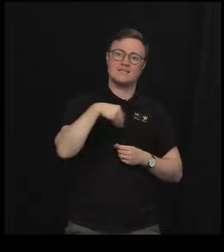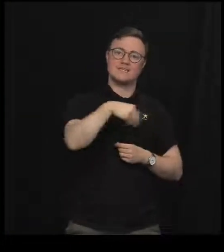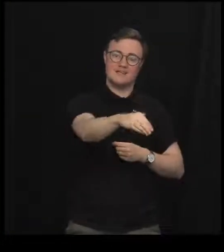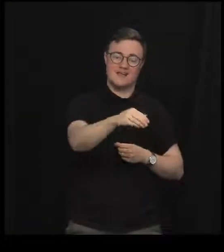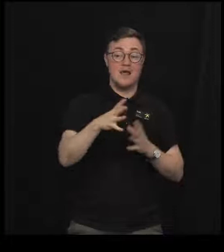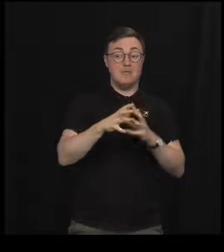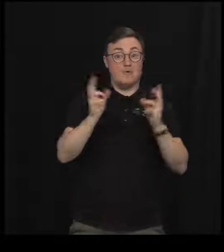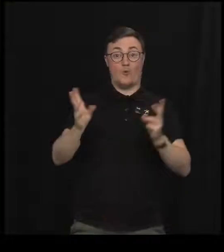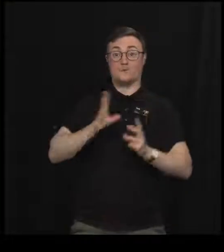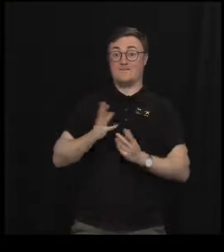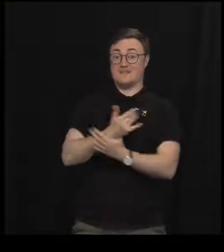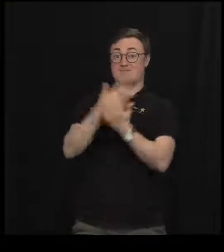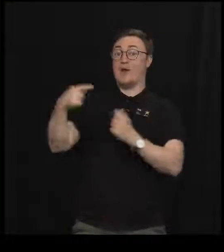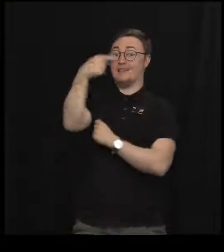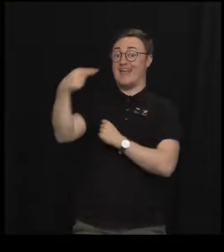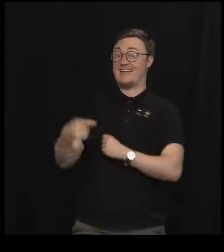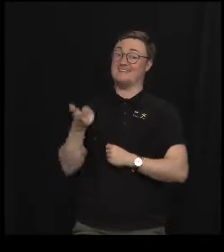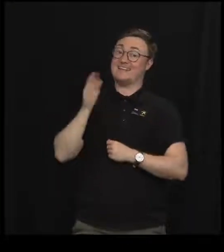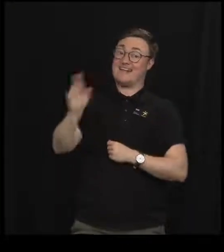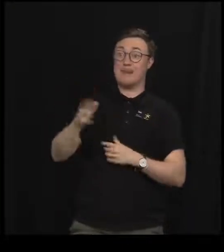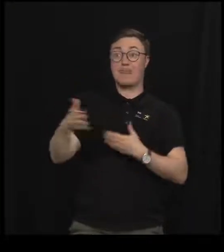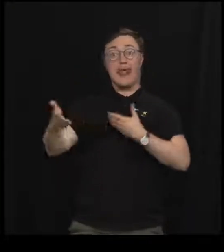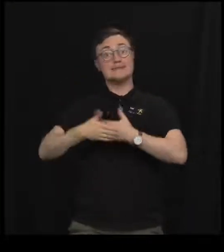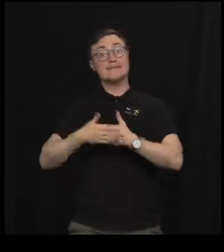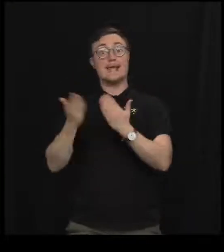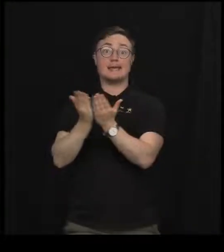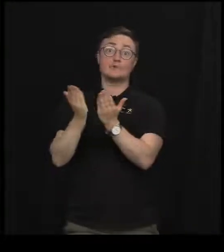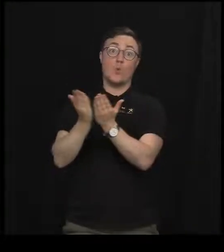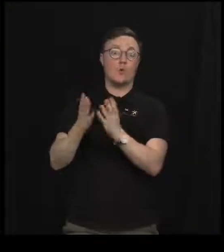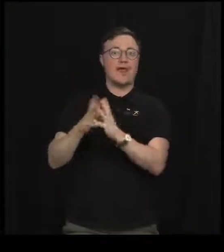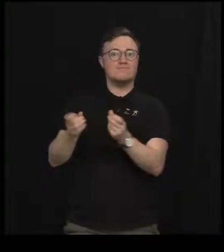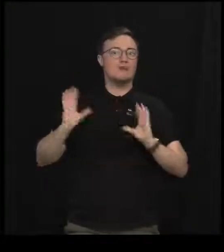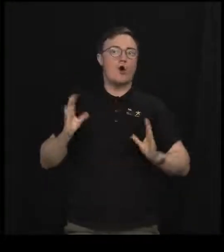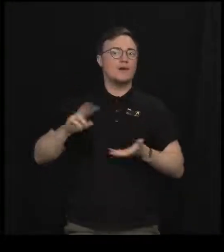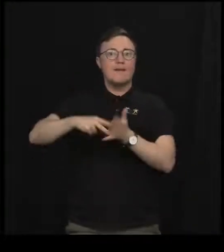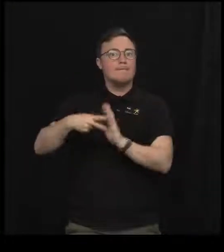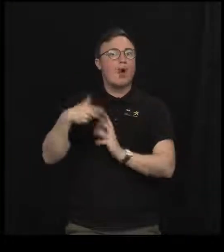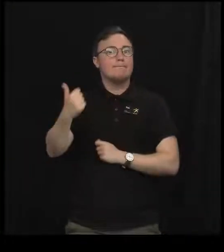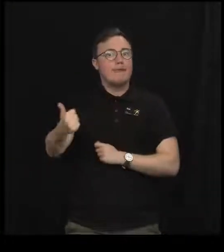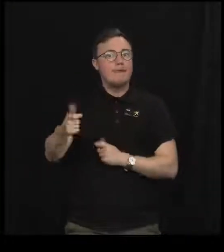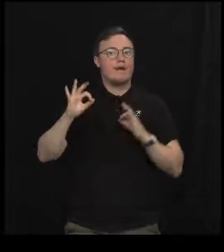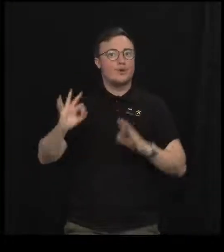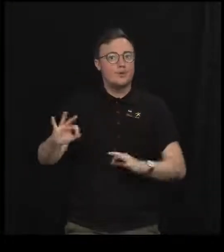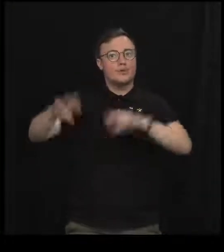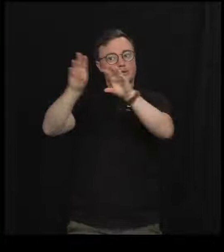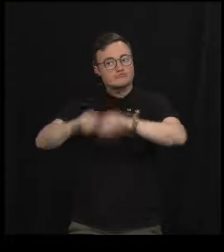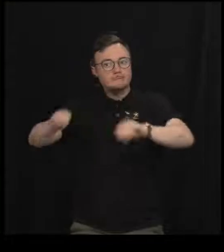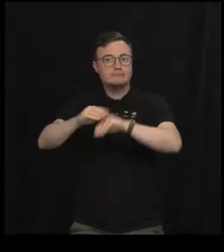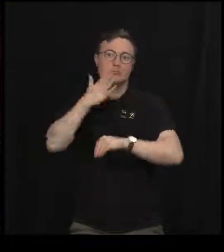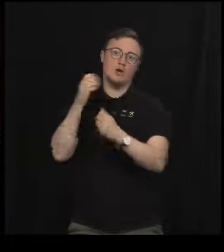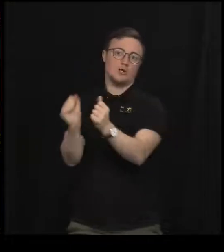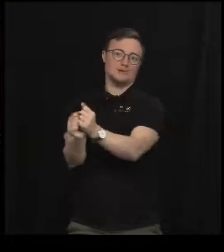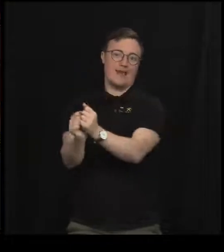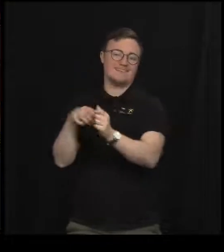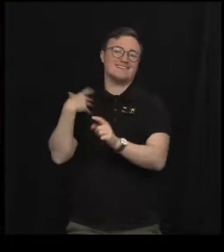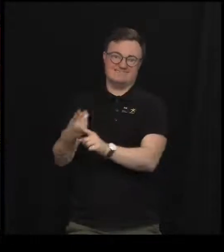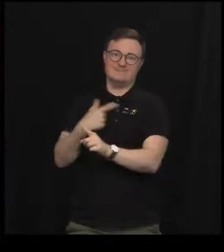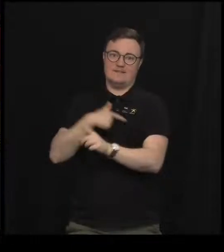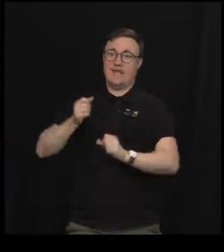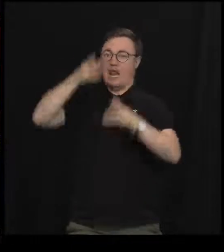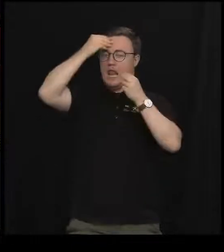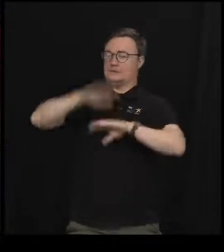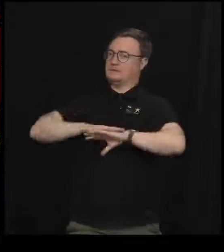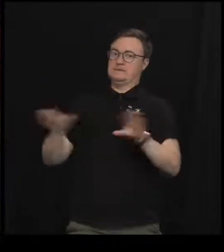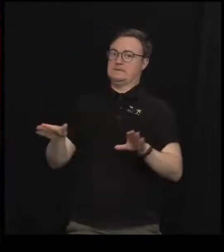again, like closing those schools without any plan B on how to deliver education. Thank you.